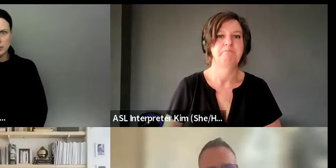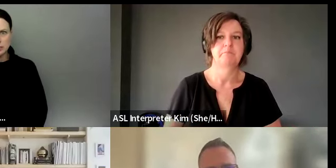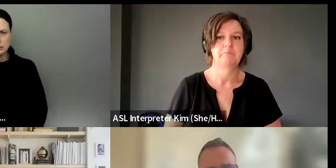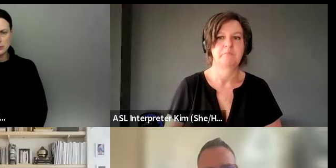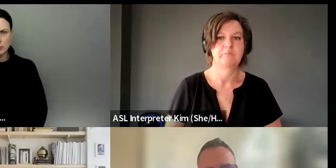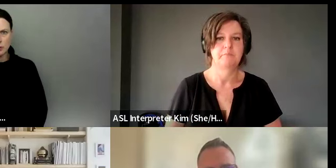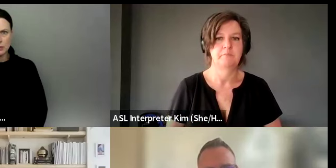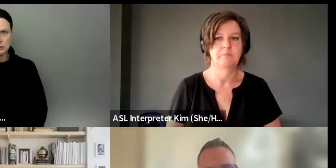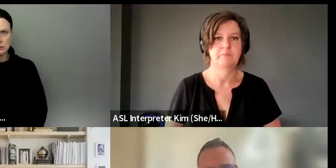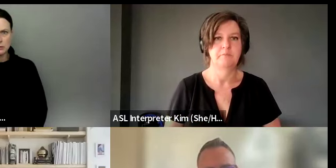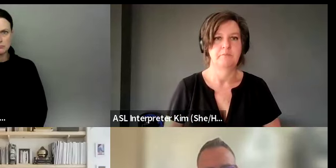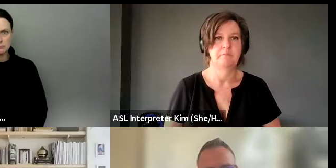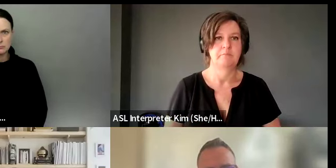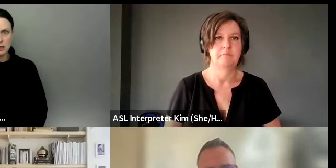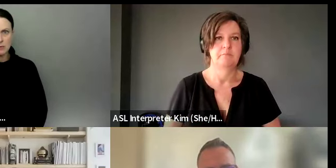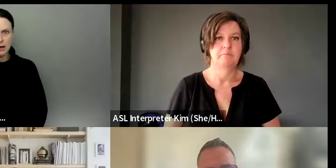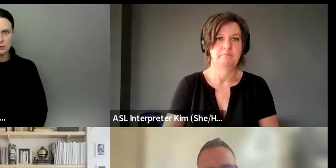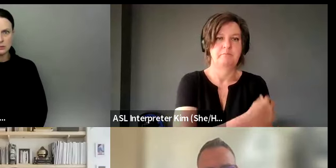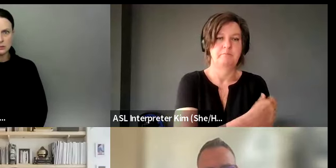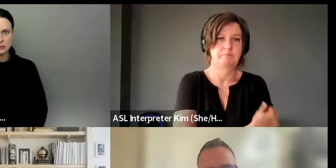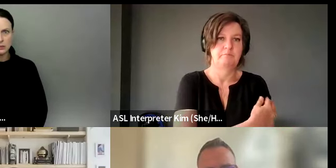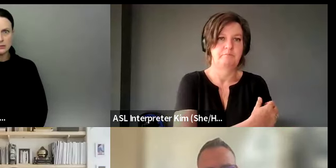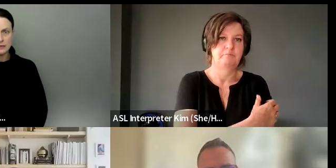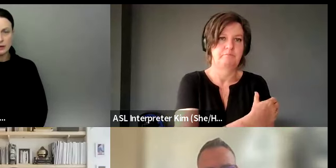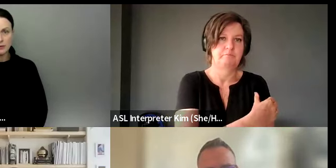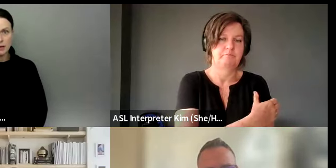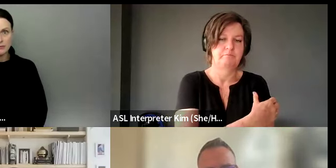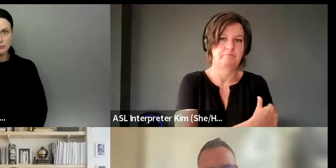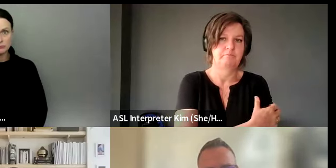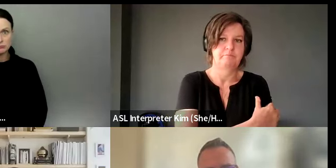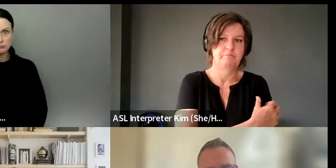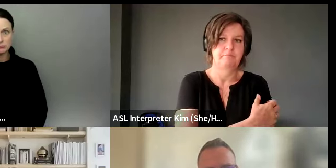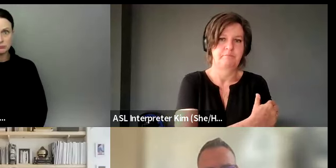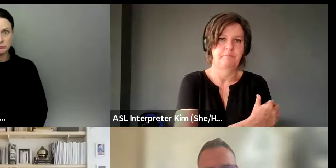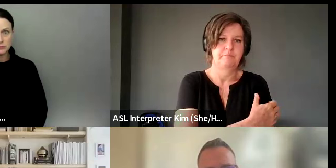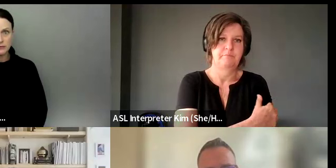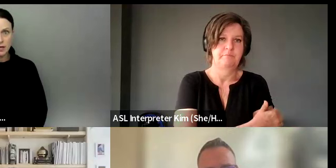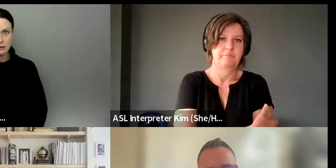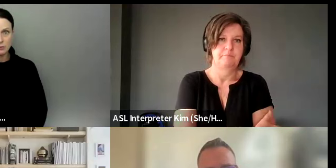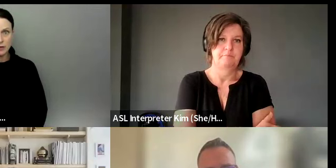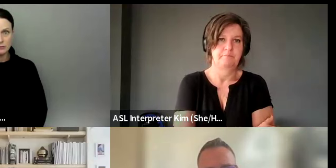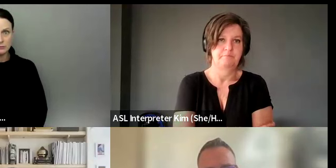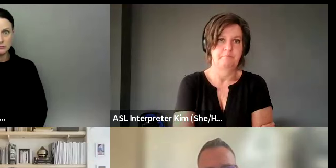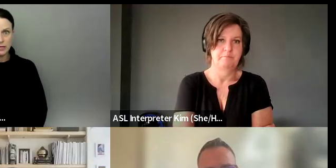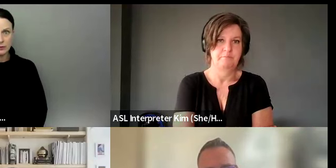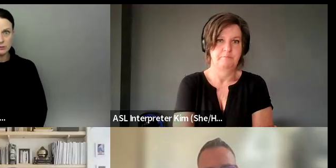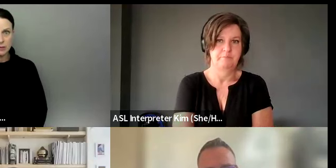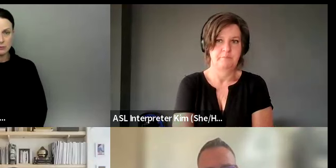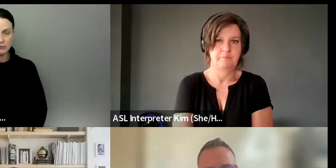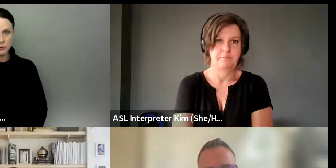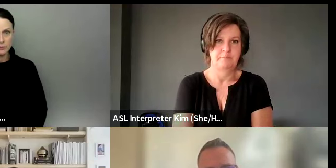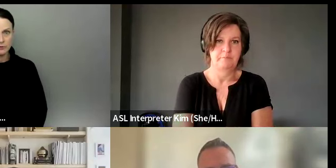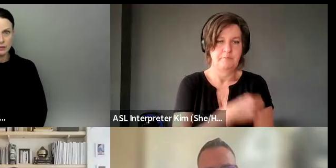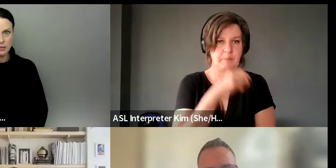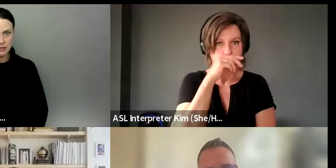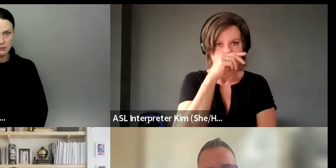Thoughts, opinions, viewpoints about Dev and Cloud Native? If not, I'll move on. Catherine,